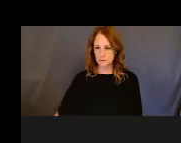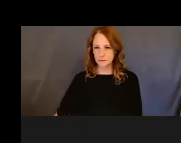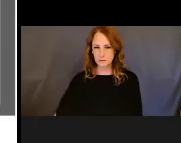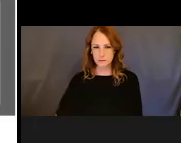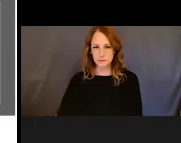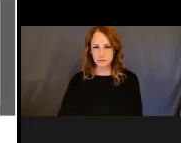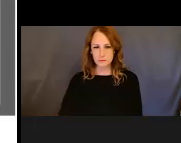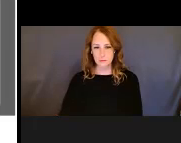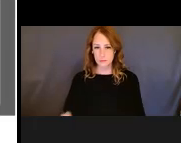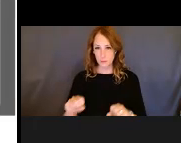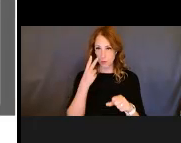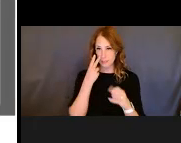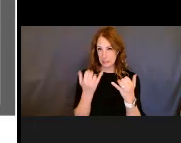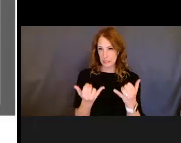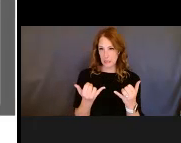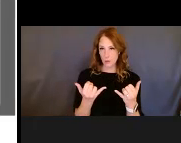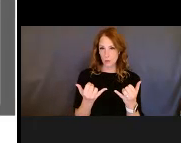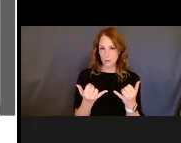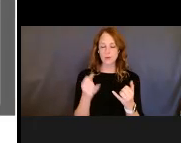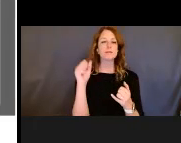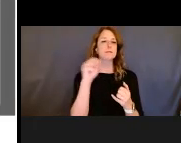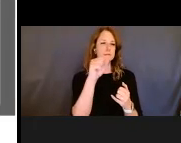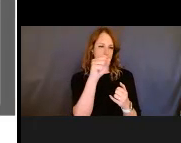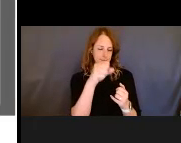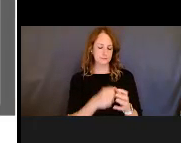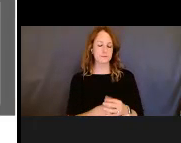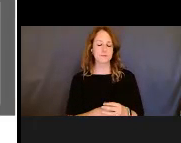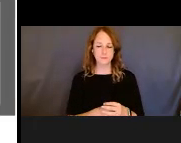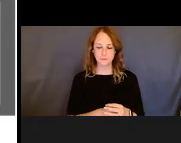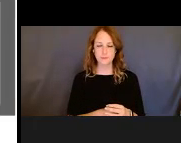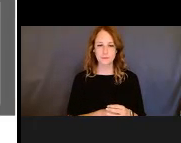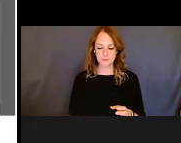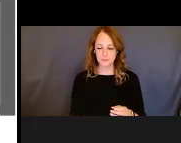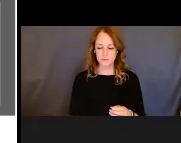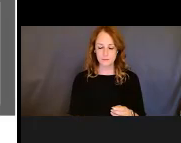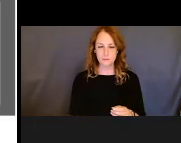Is that up now? Yep. Okay.